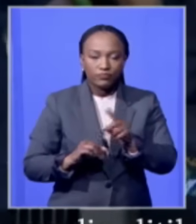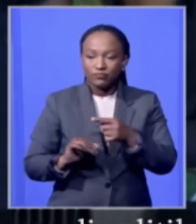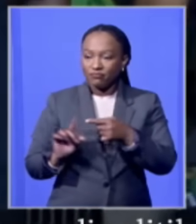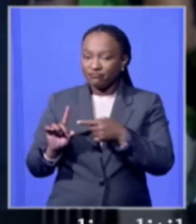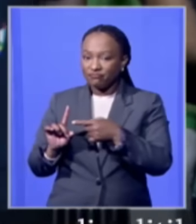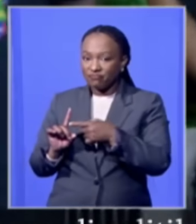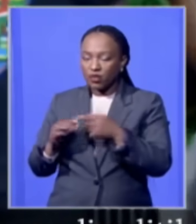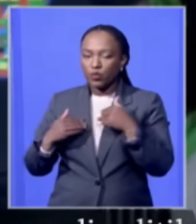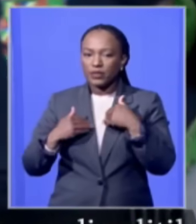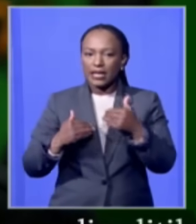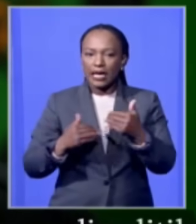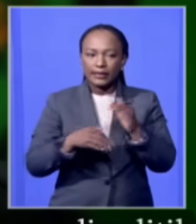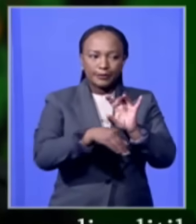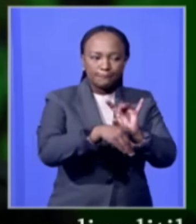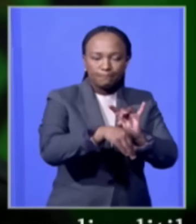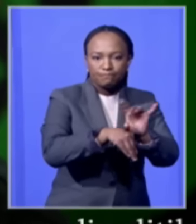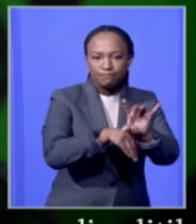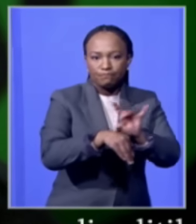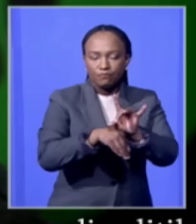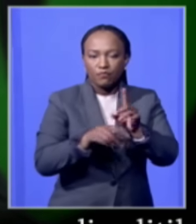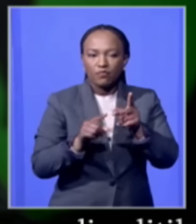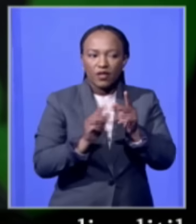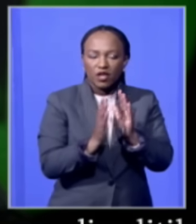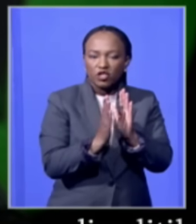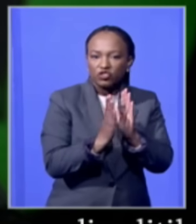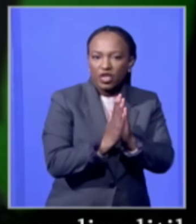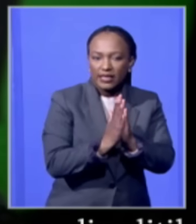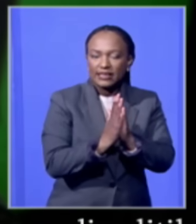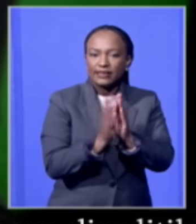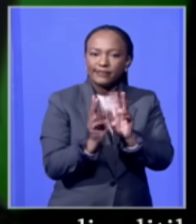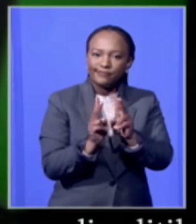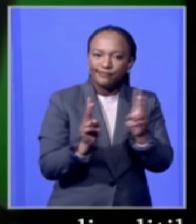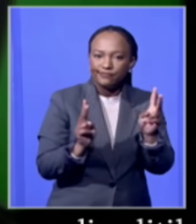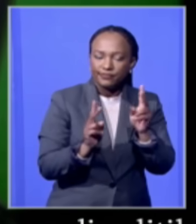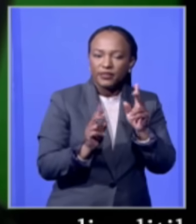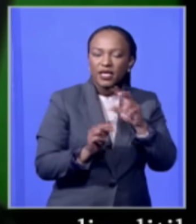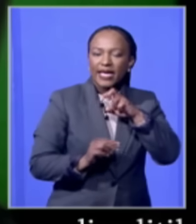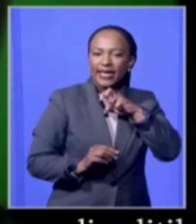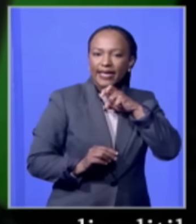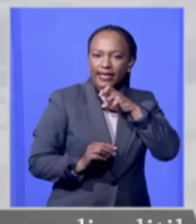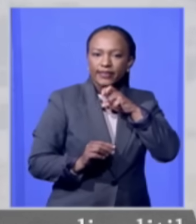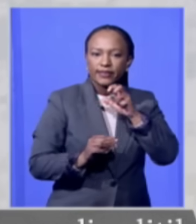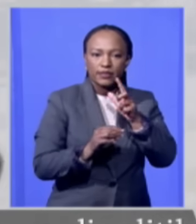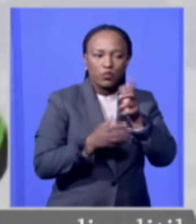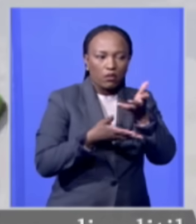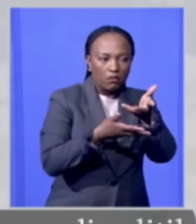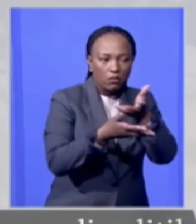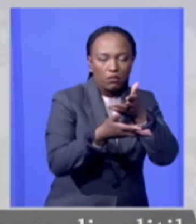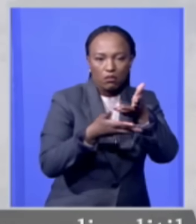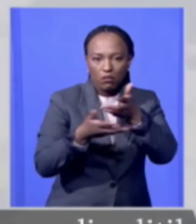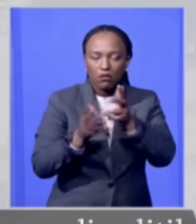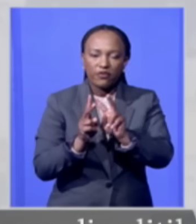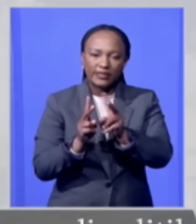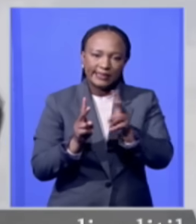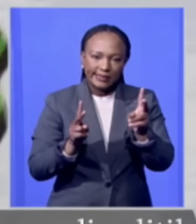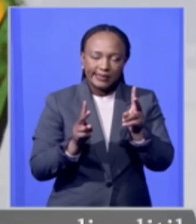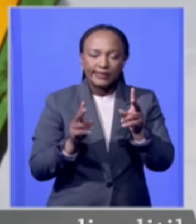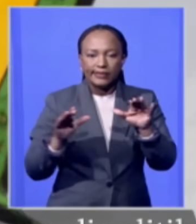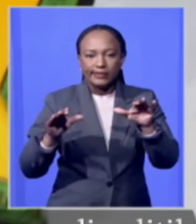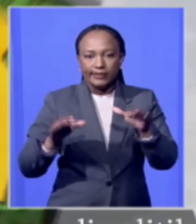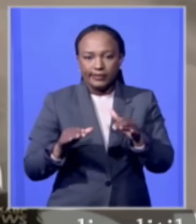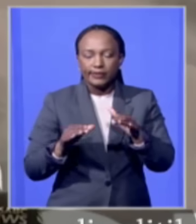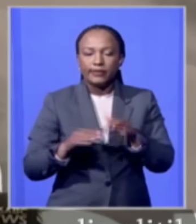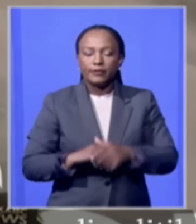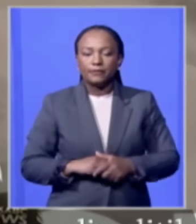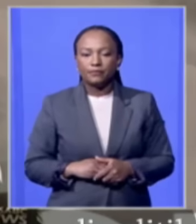ditherišano baetapele ba setšo, sedumedi le batsebalegi ba bangwe ba tla akaretšwa ditherišanong tše. Is there a